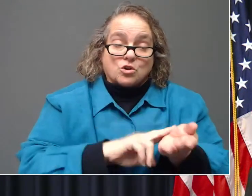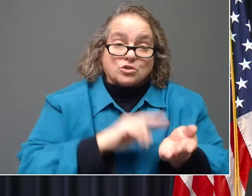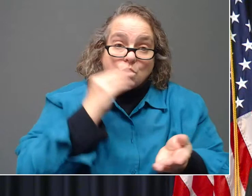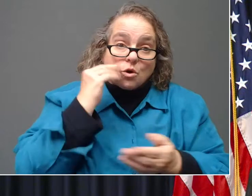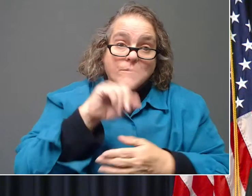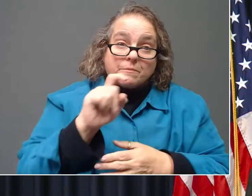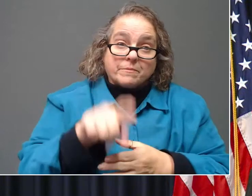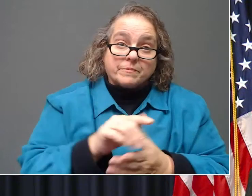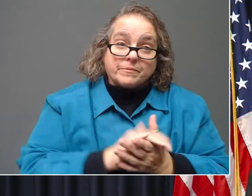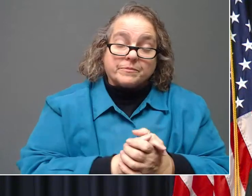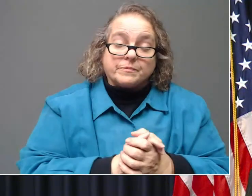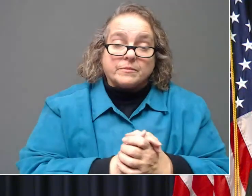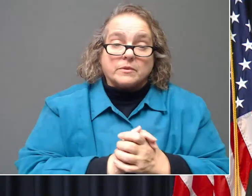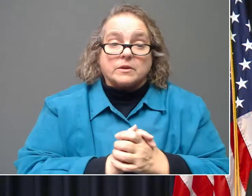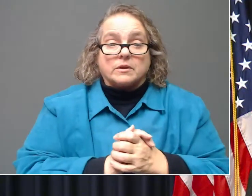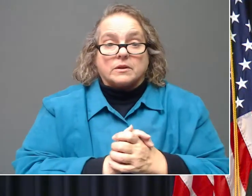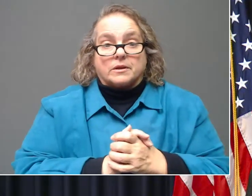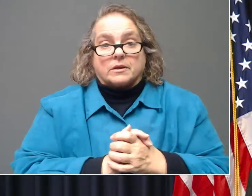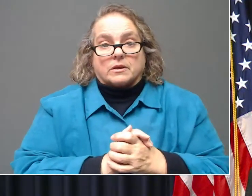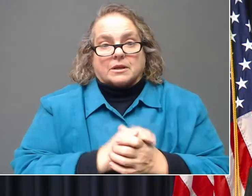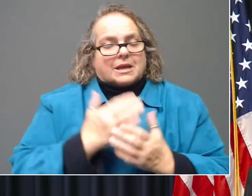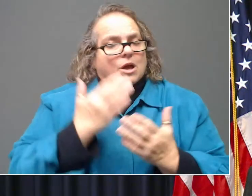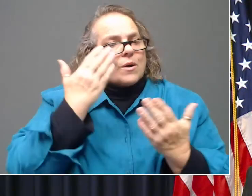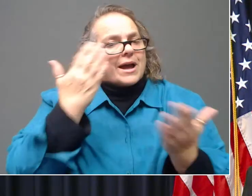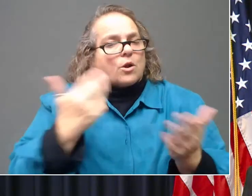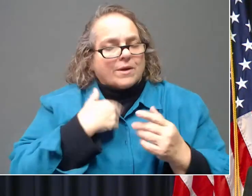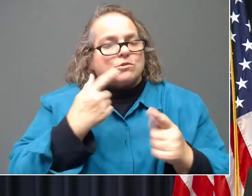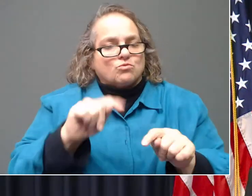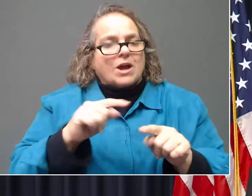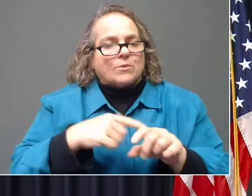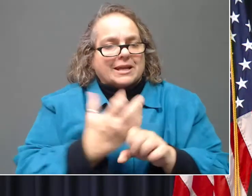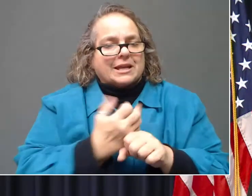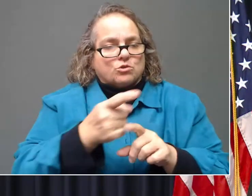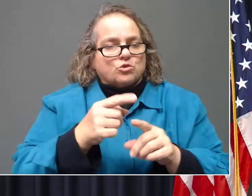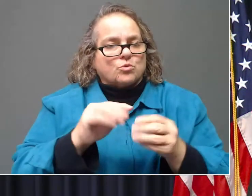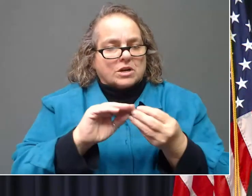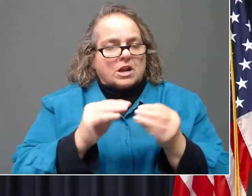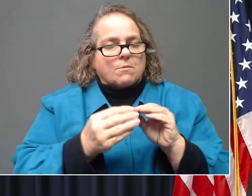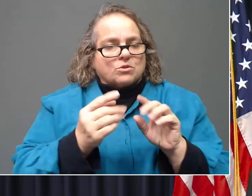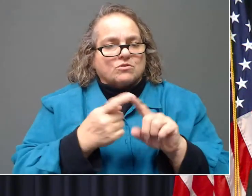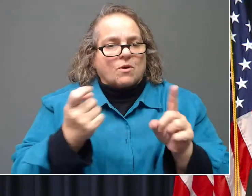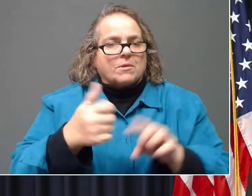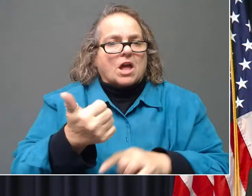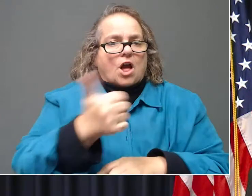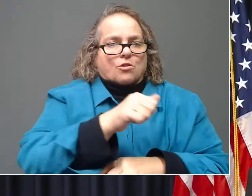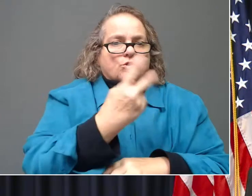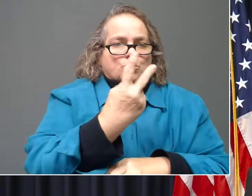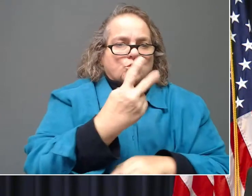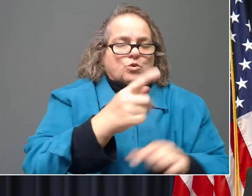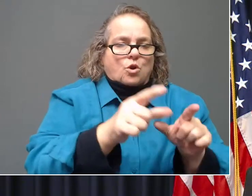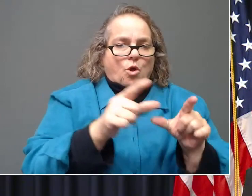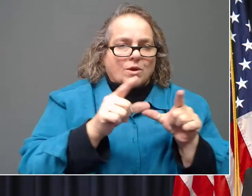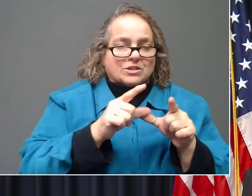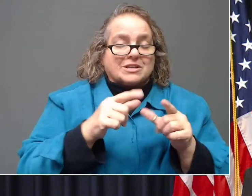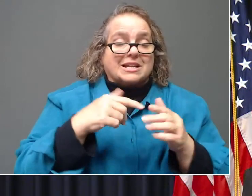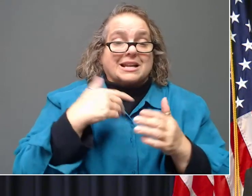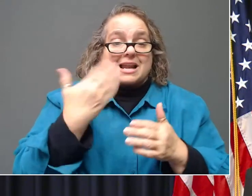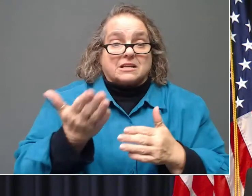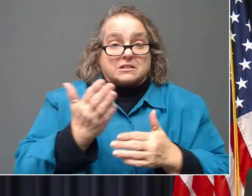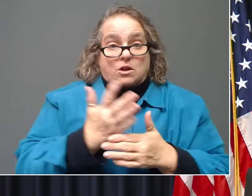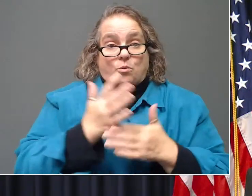So we'll try to get you numbers broken down by the other 2 locations. So next week in total, there ought to be